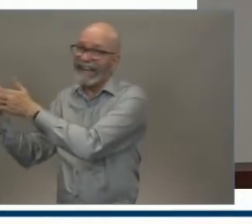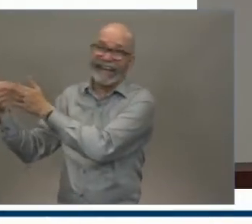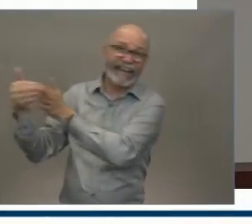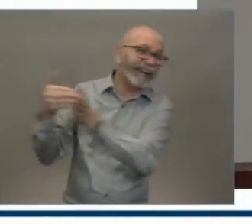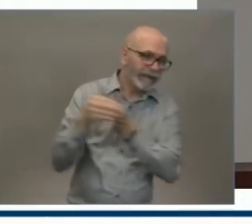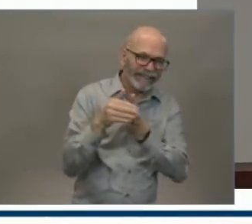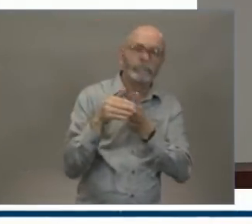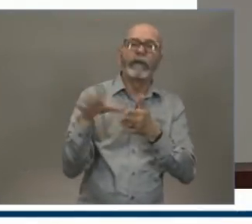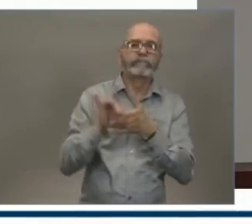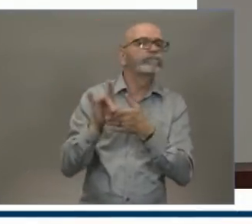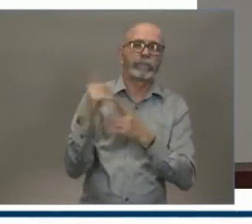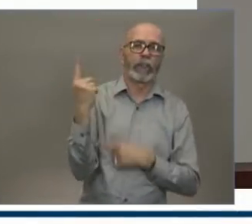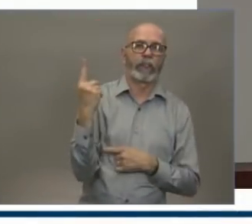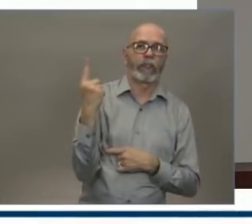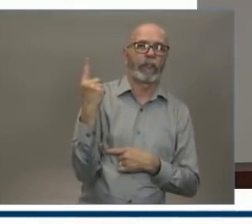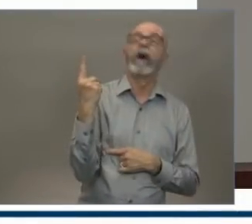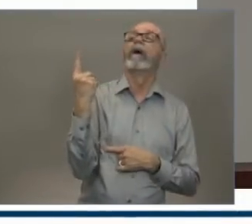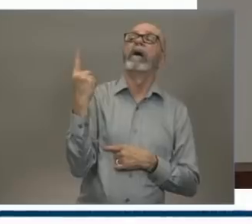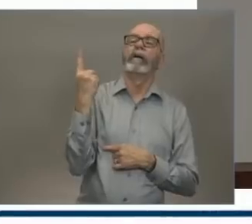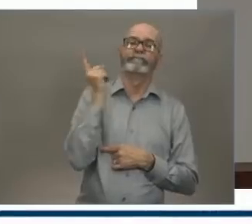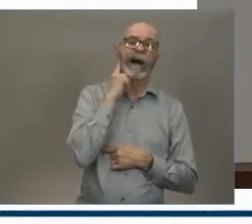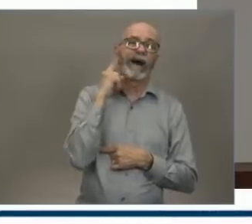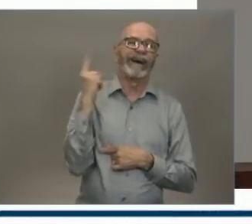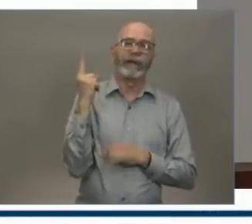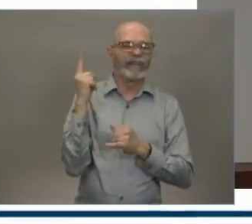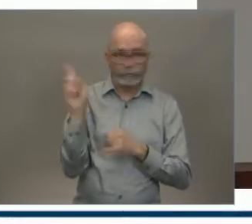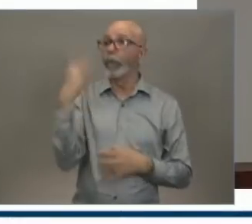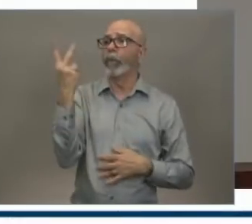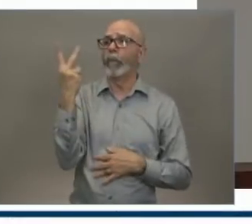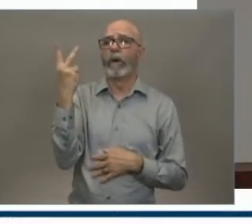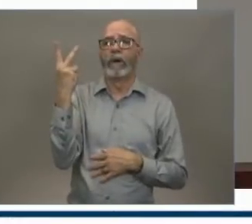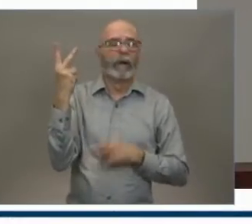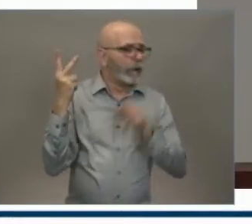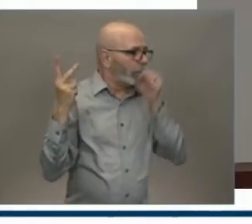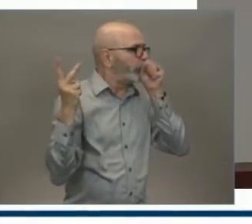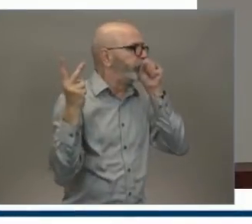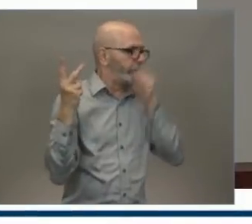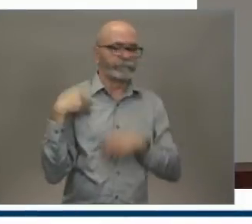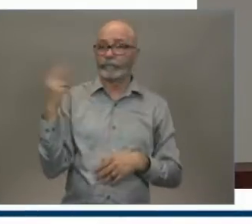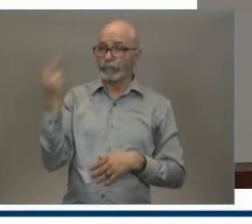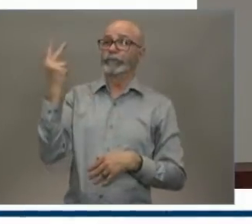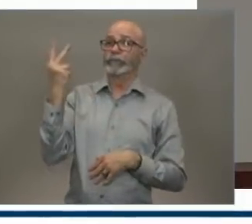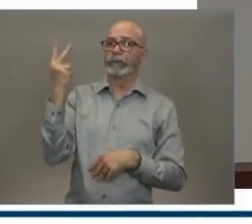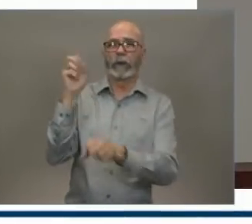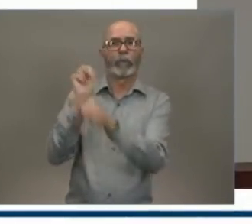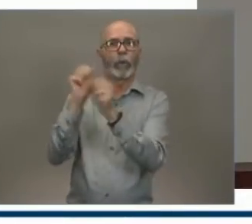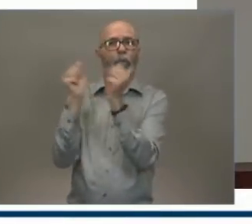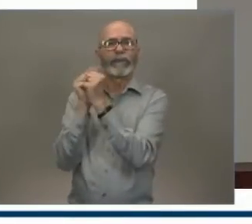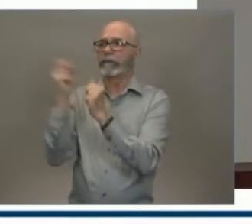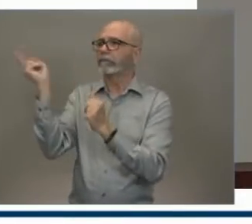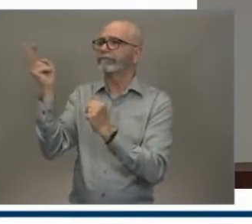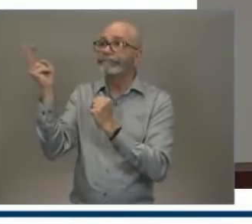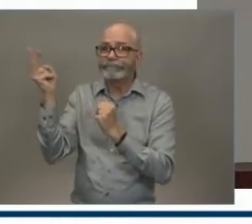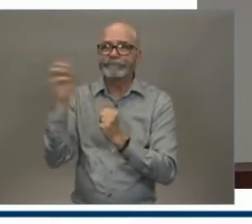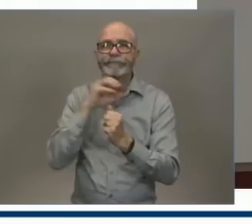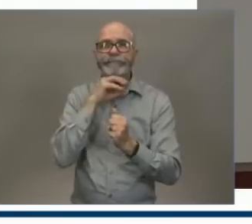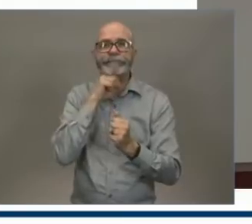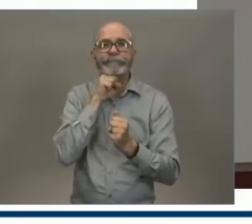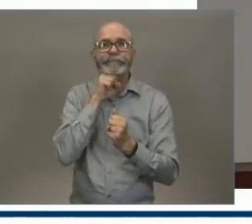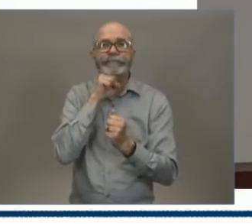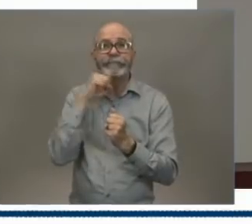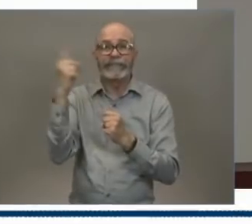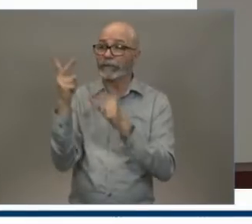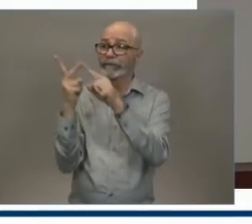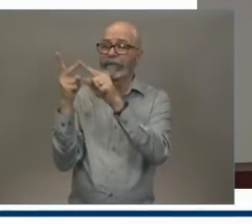another employee on that shift, that crew shift, and that individual is based in Newfoundland and is a Newfoundland